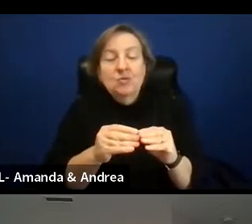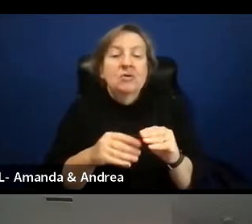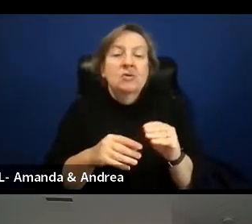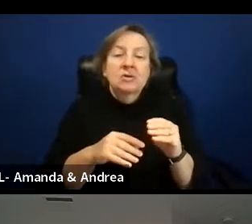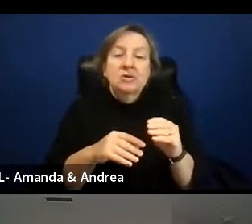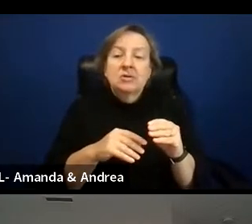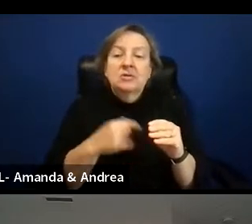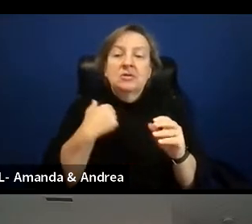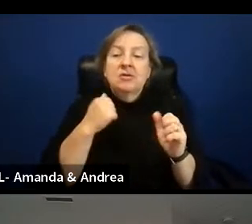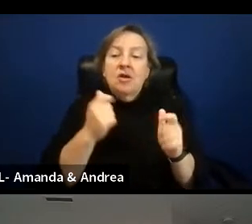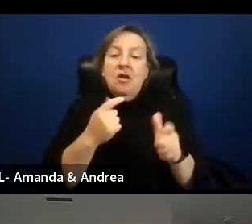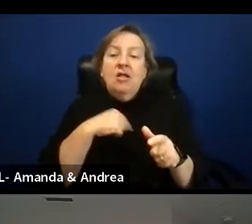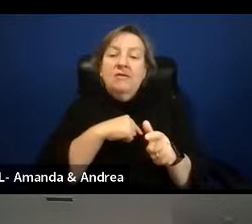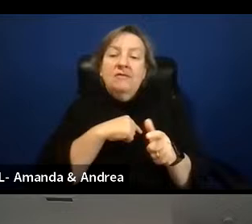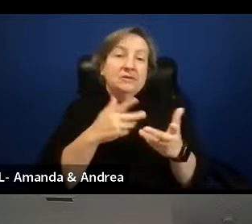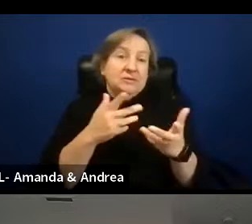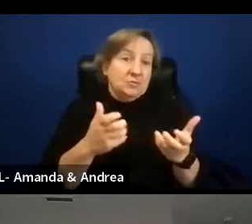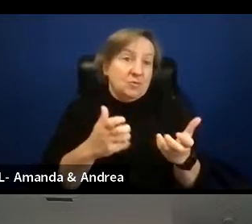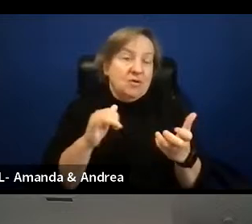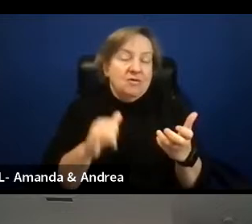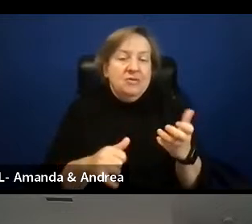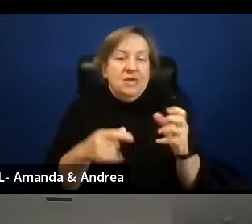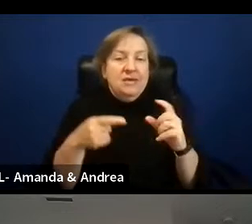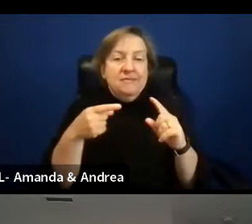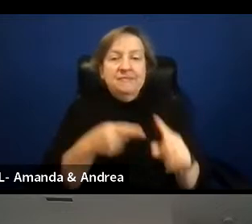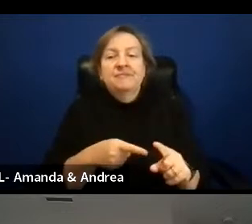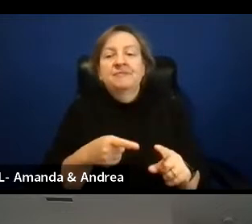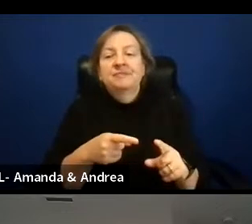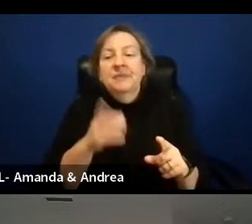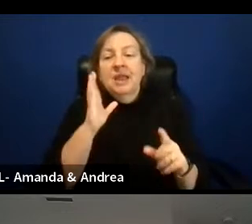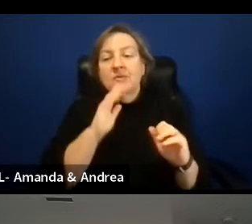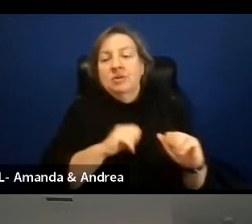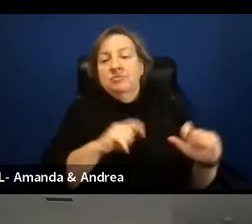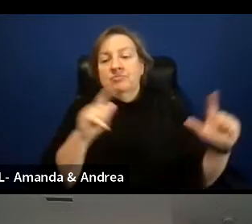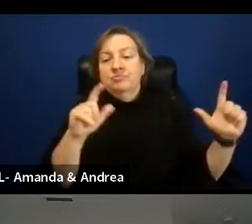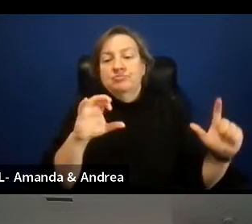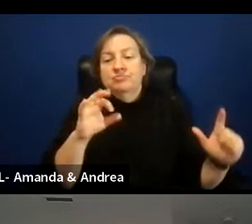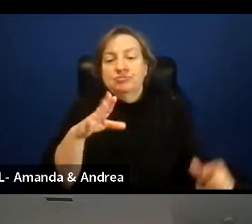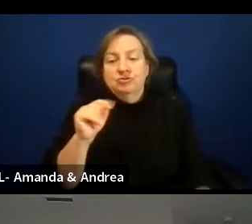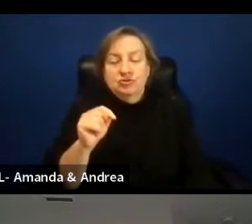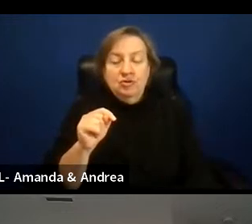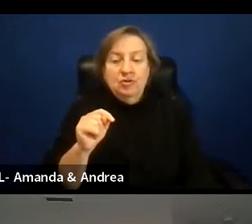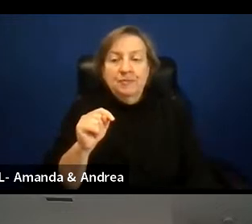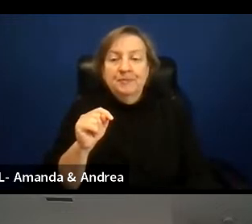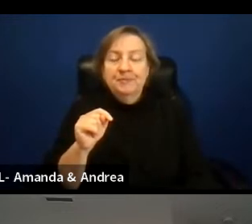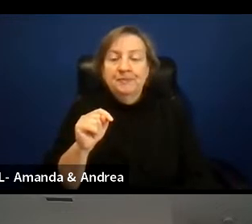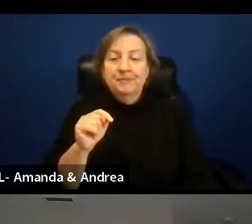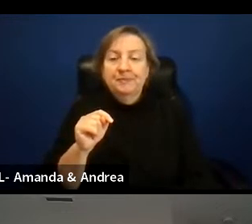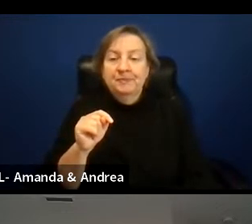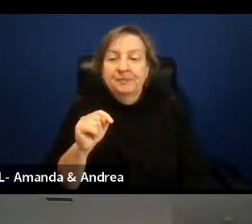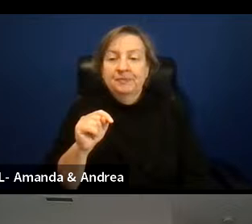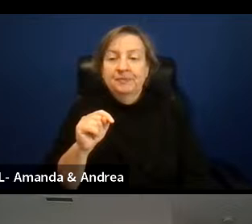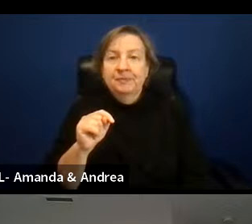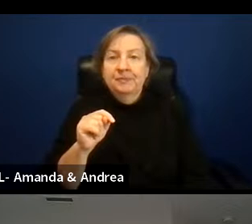where we would all like it to be. And so I will pull up our chart here in just a moment.